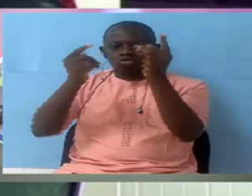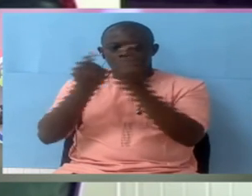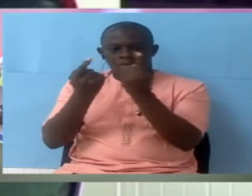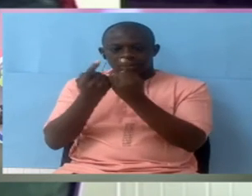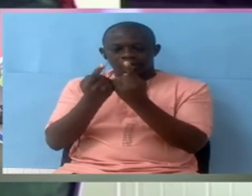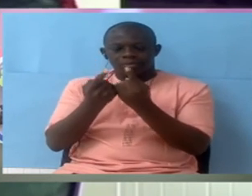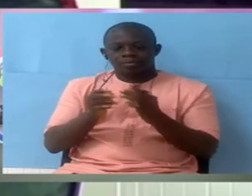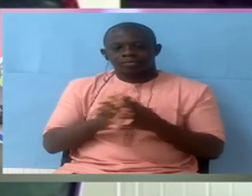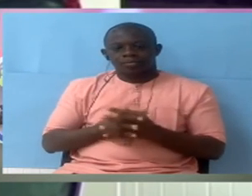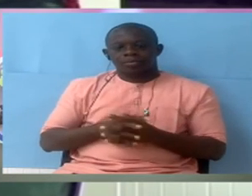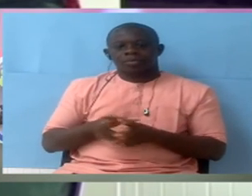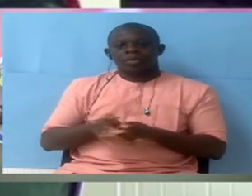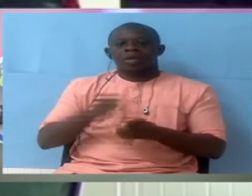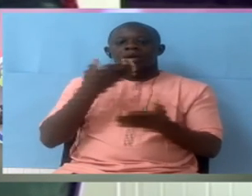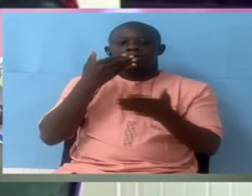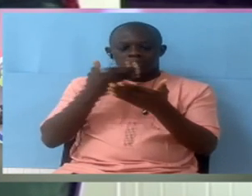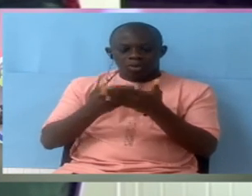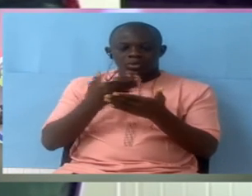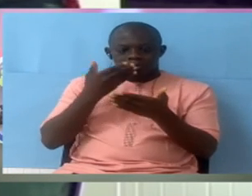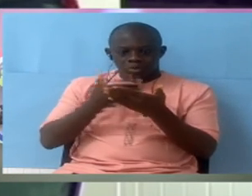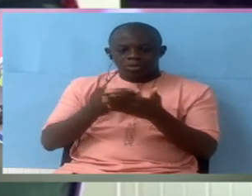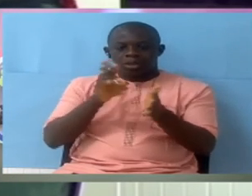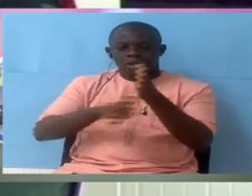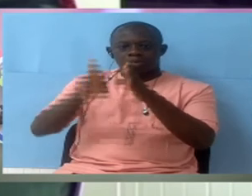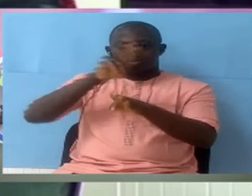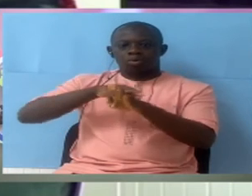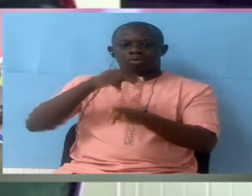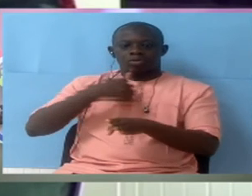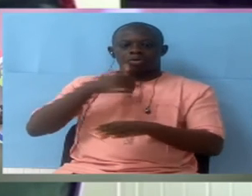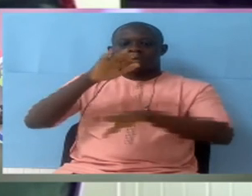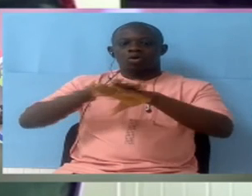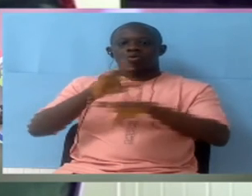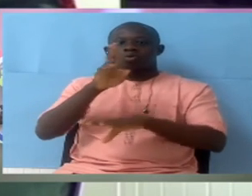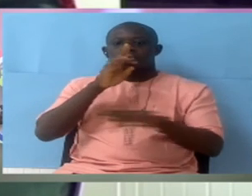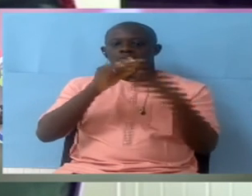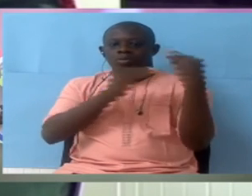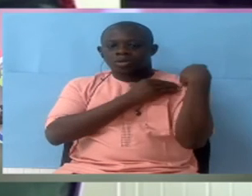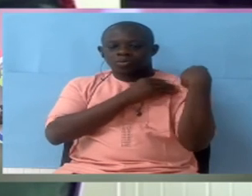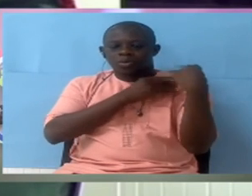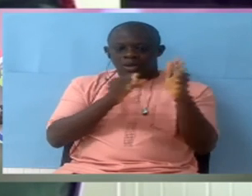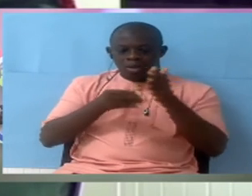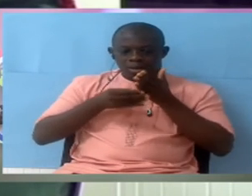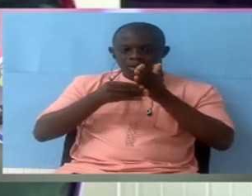ñep, please report me to the authorities. Boole len ma ci kilifa yi.